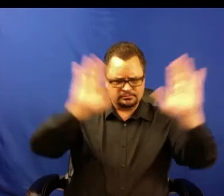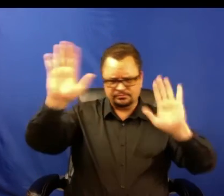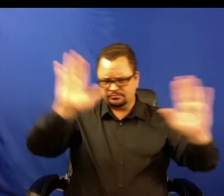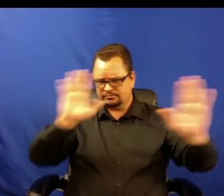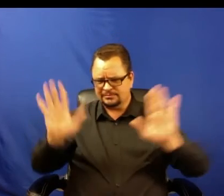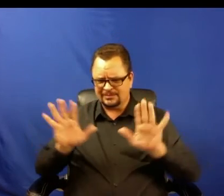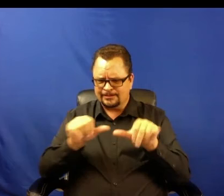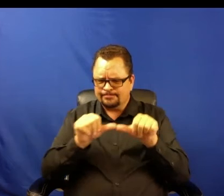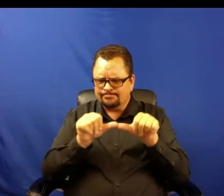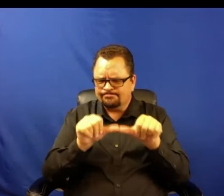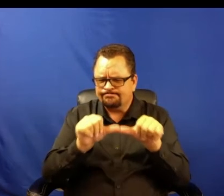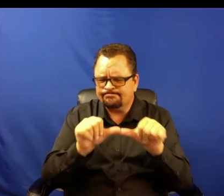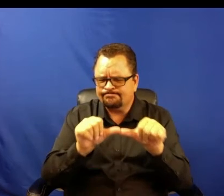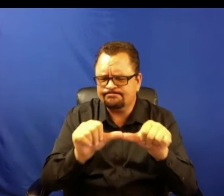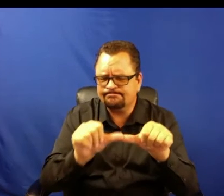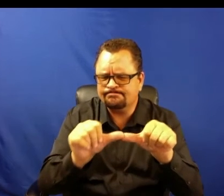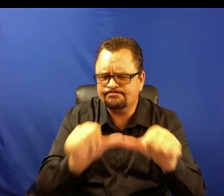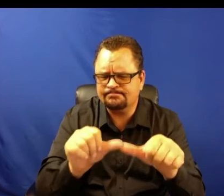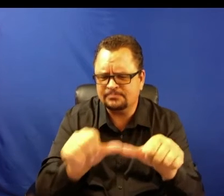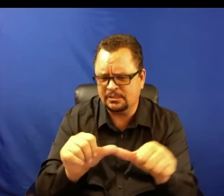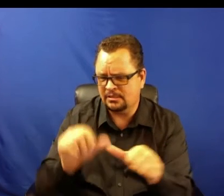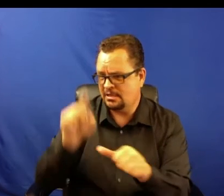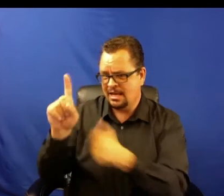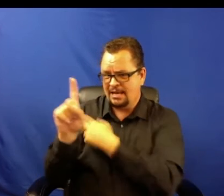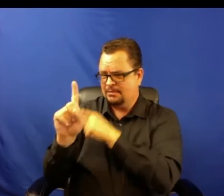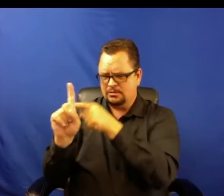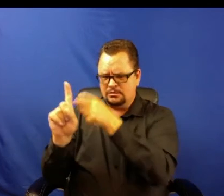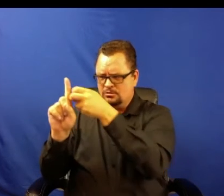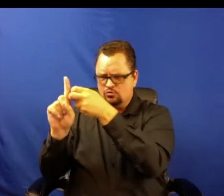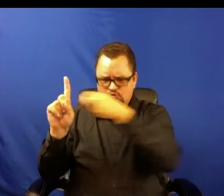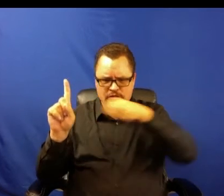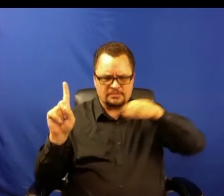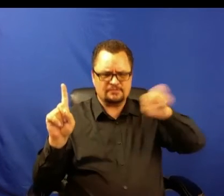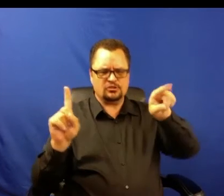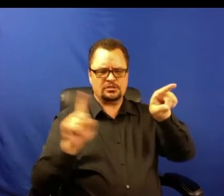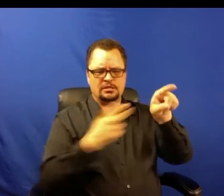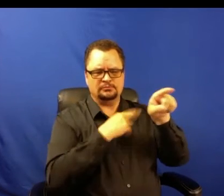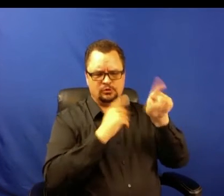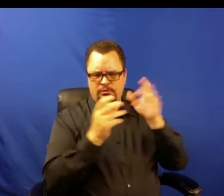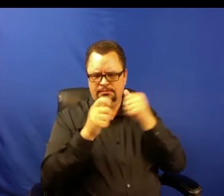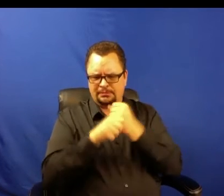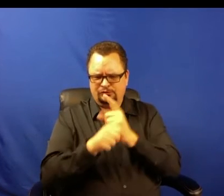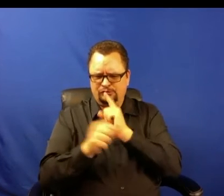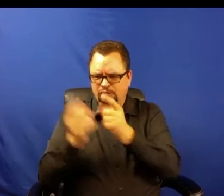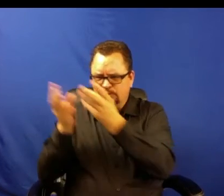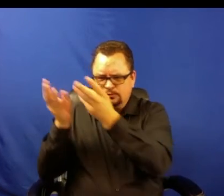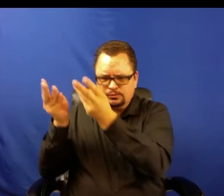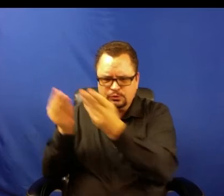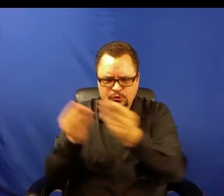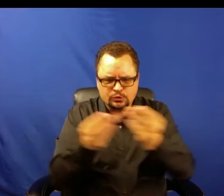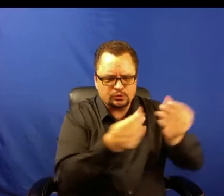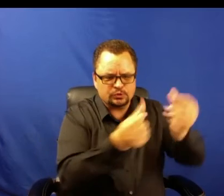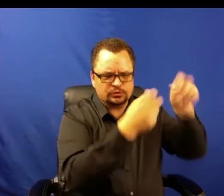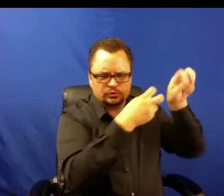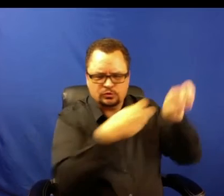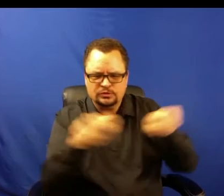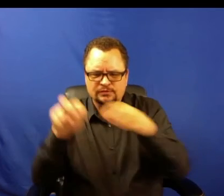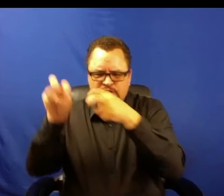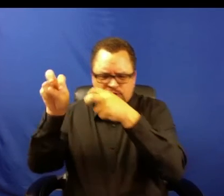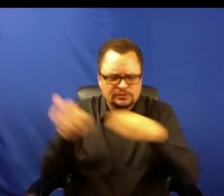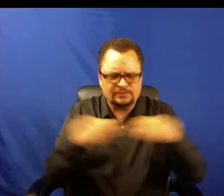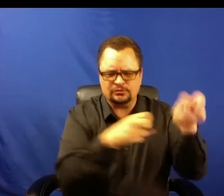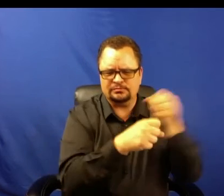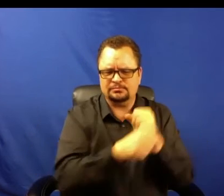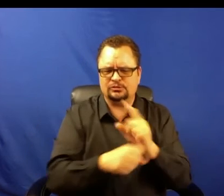locations to assure that we are utilizing all of our hospital capacity. So this reflects the strain.